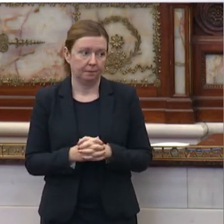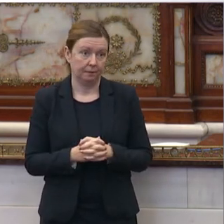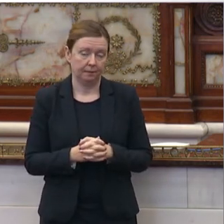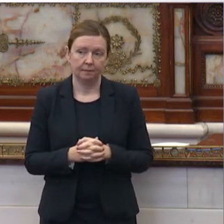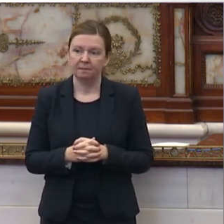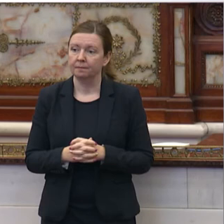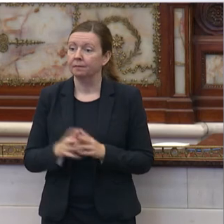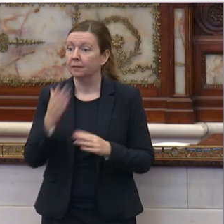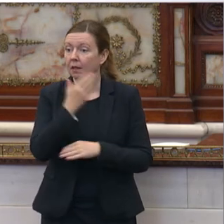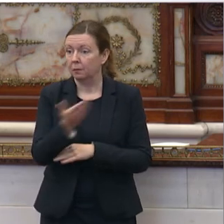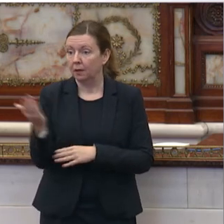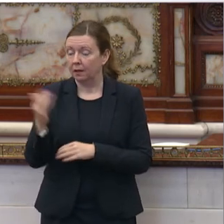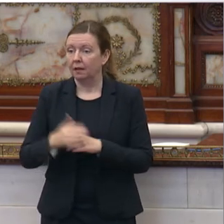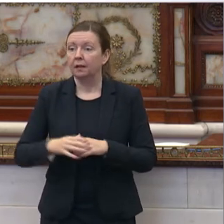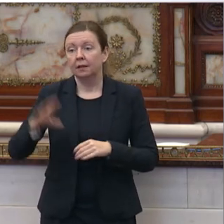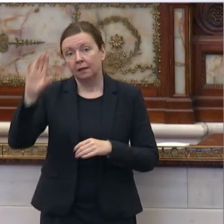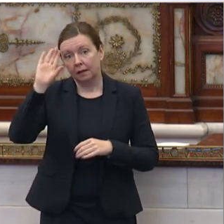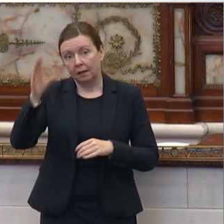210-474-A. Good morning.